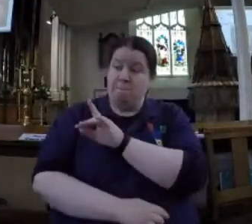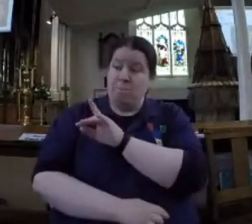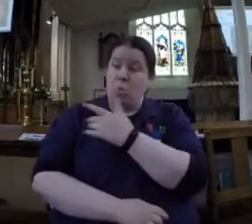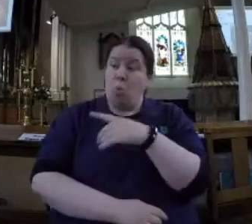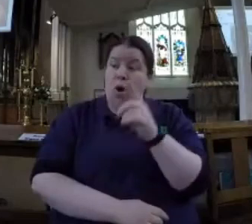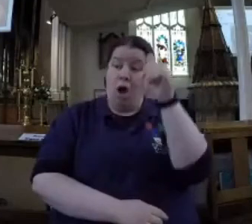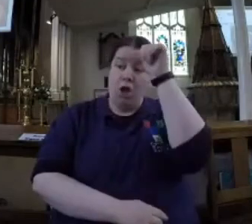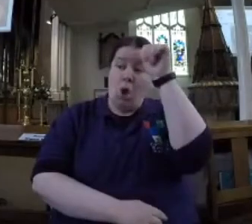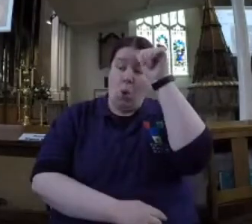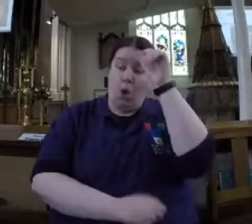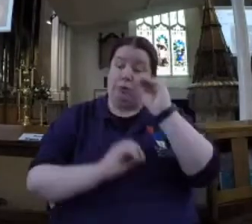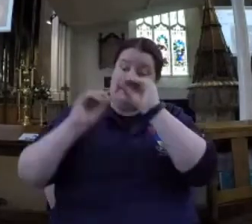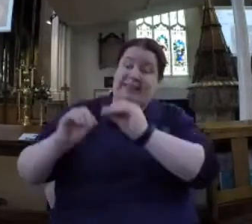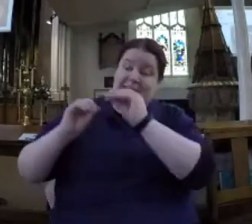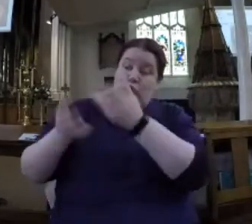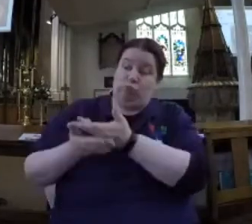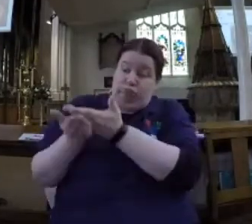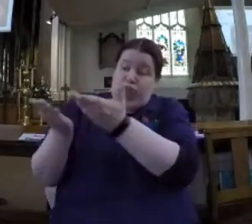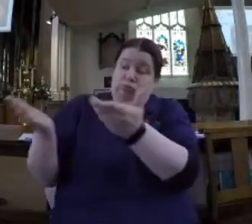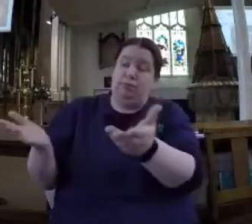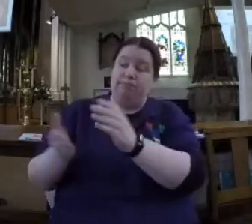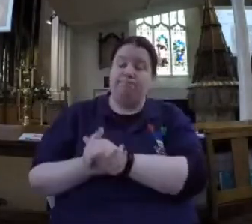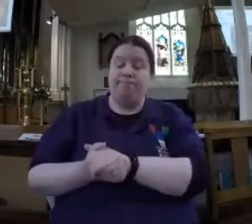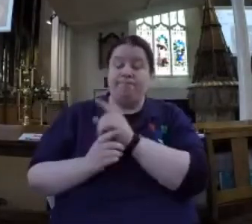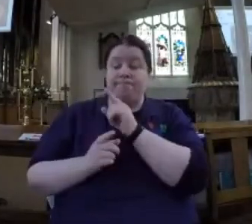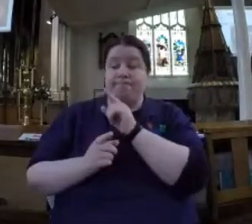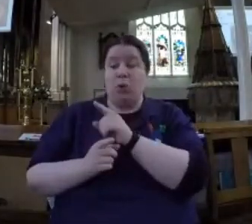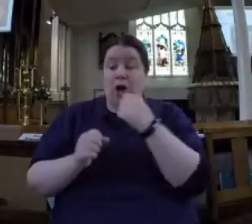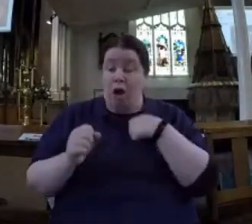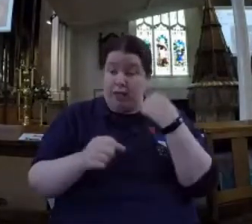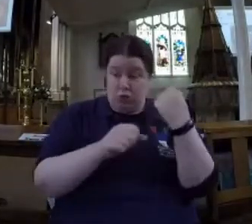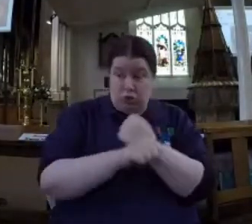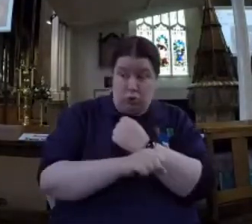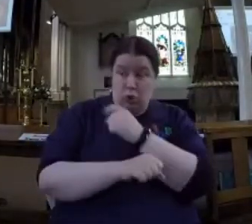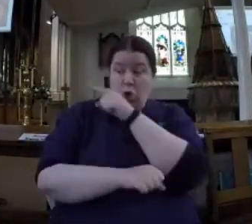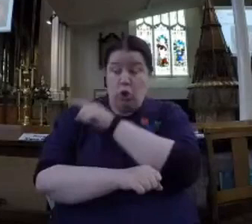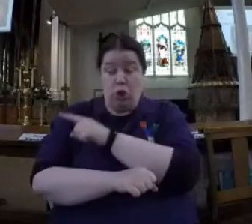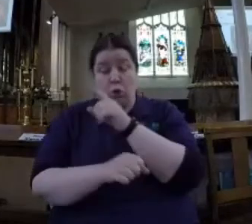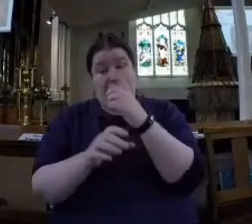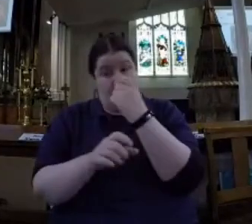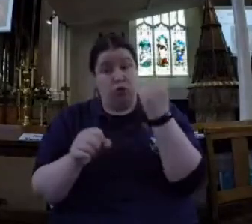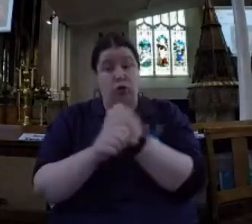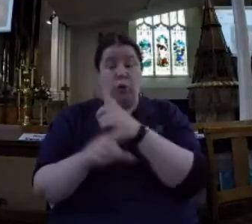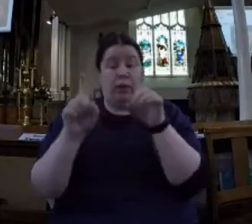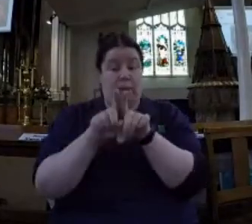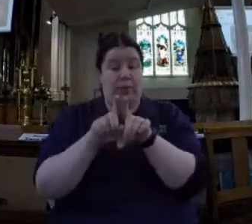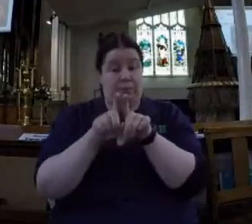I know, I will teach you, and what I do, you can do.